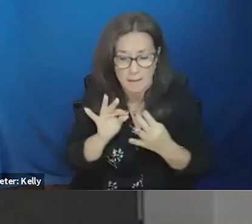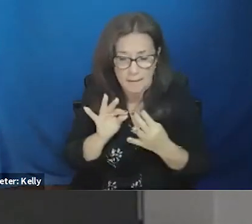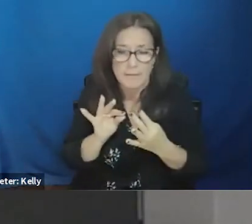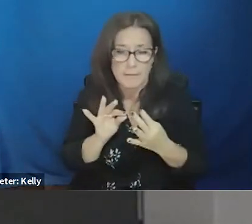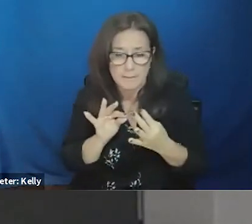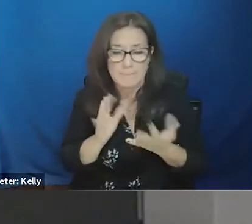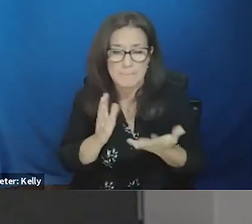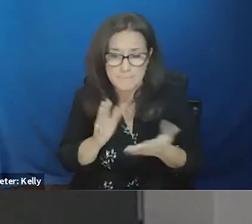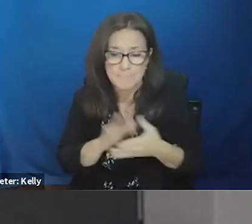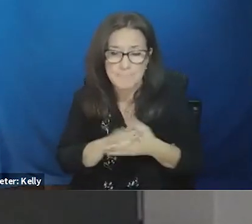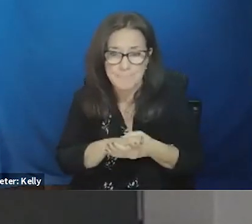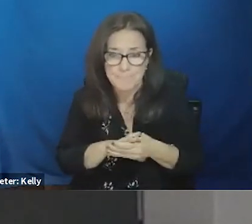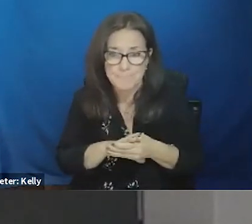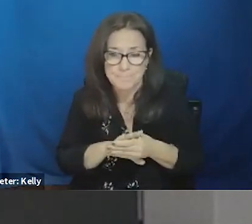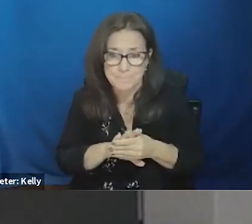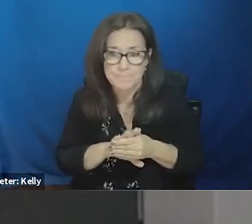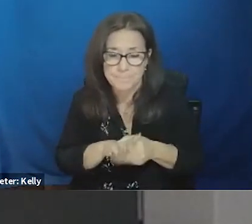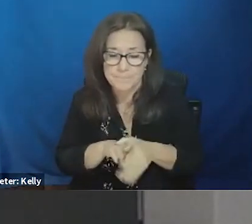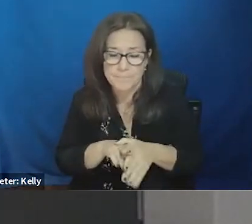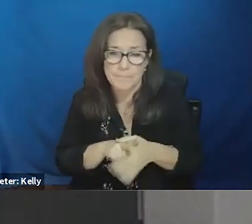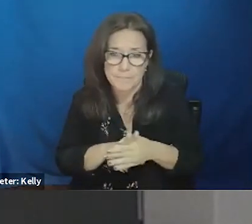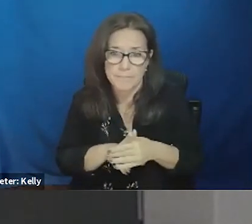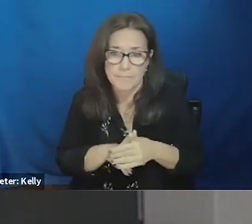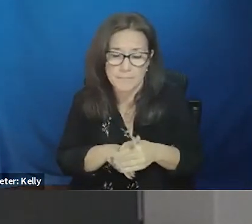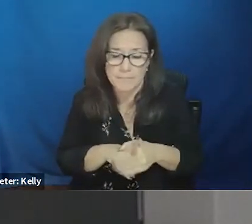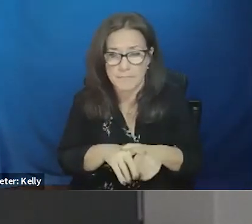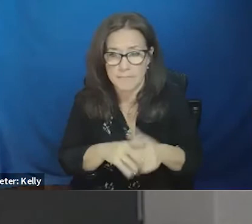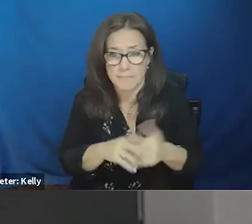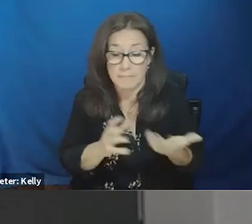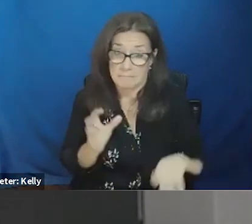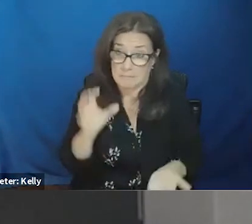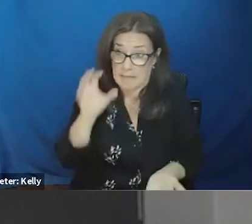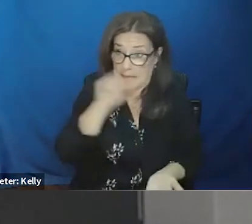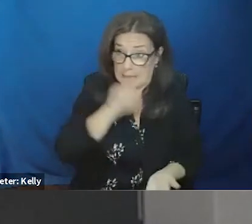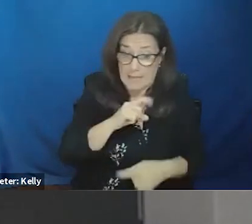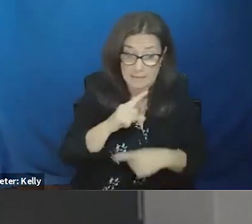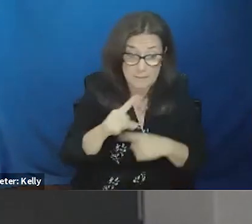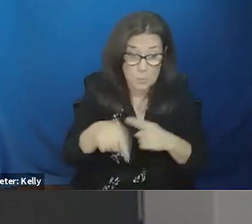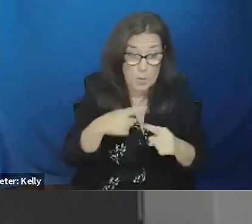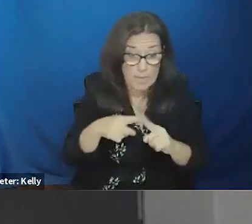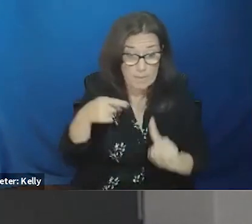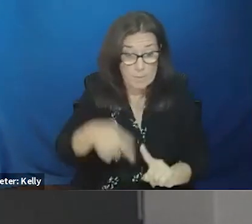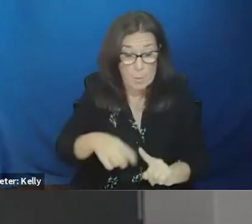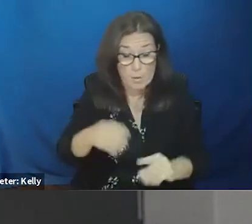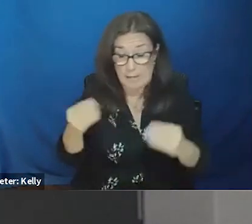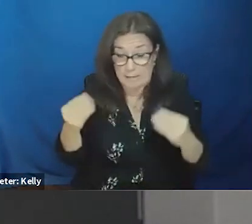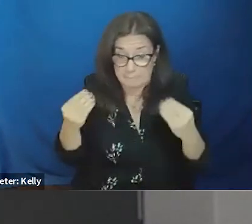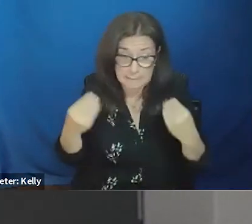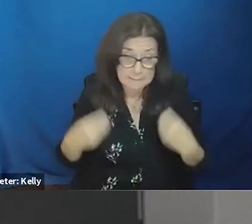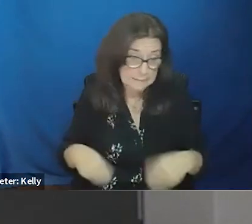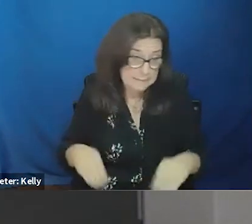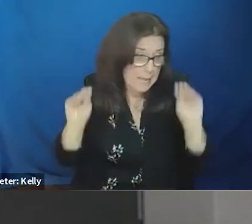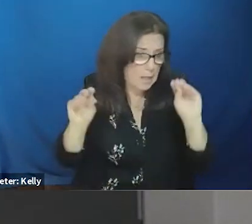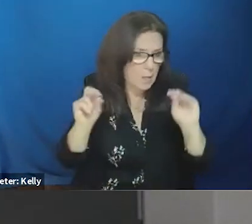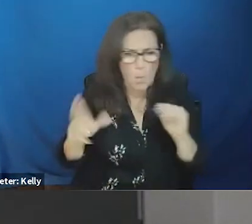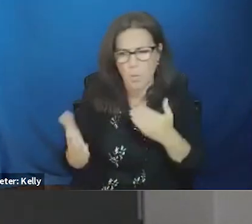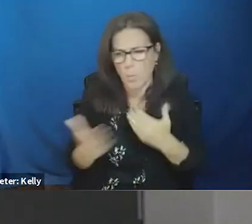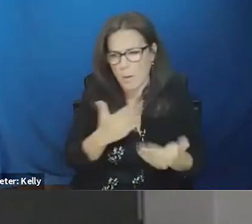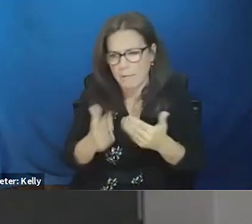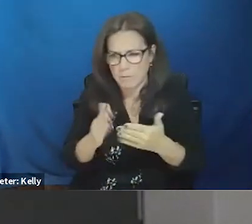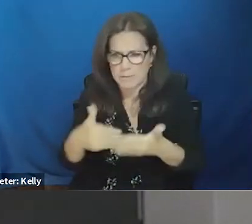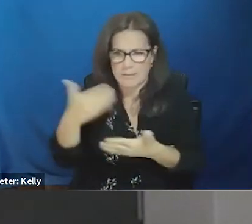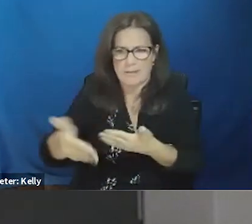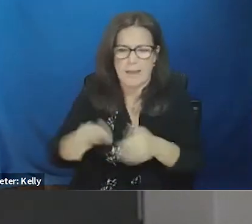at the point of, I guess at the point of sale or whenever the next step, just if someone could speak to that process, because